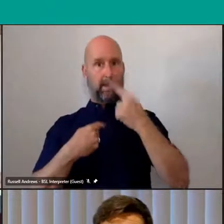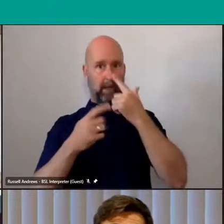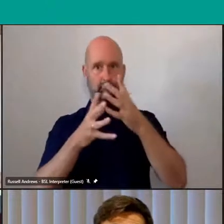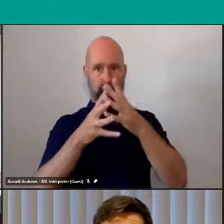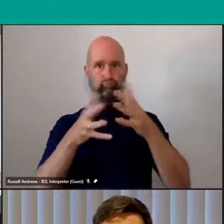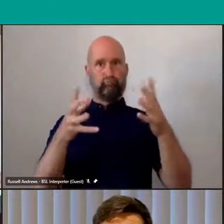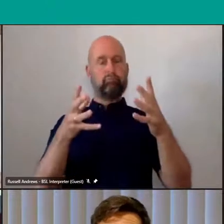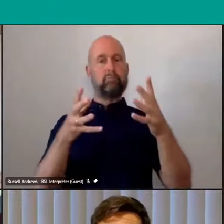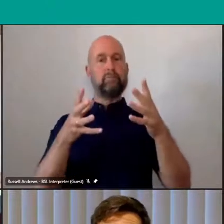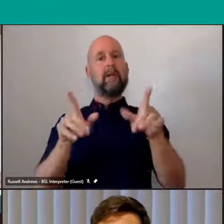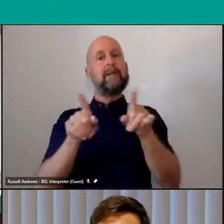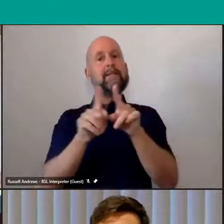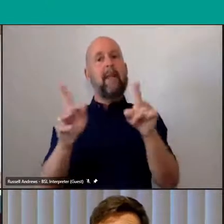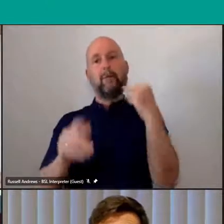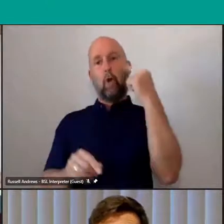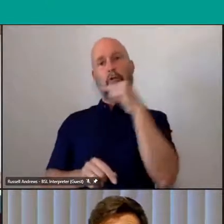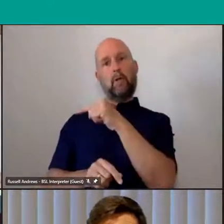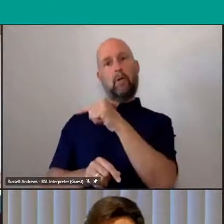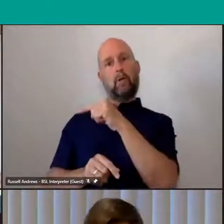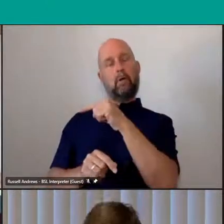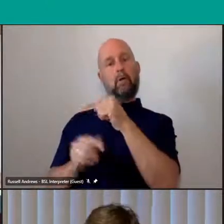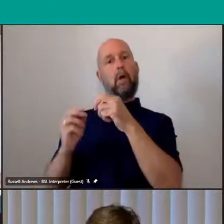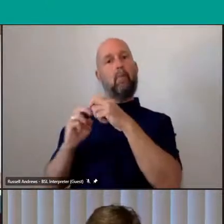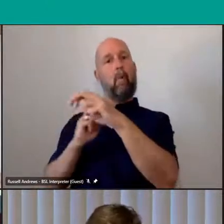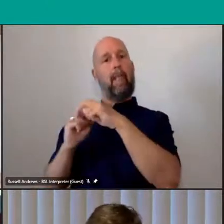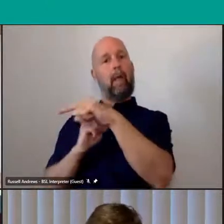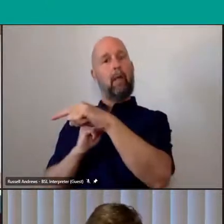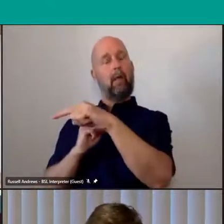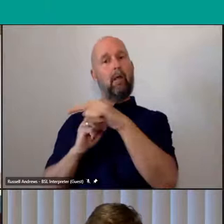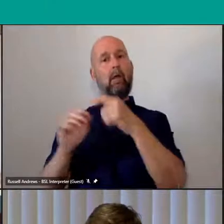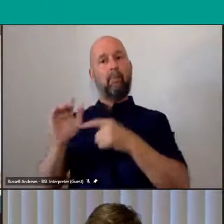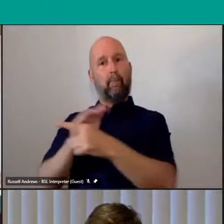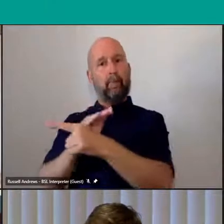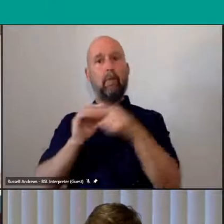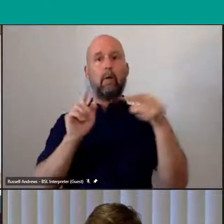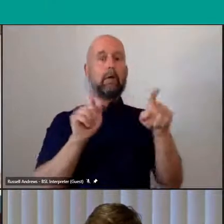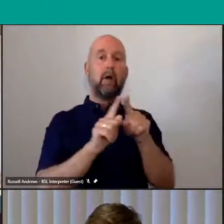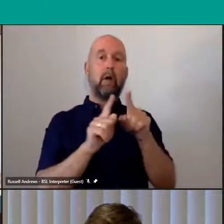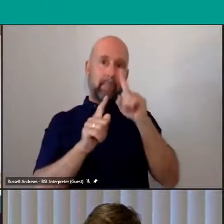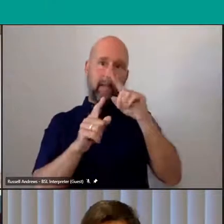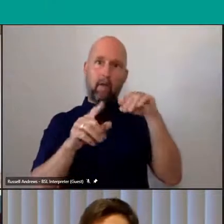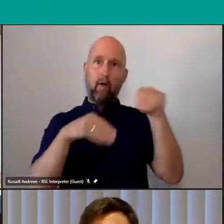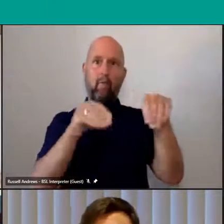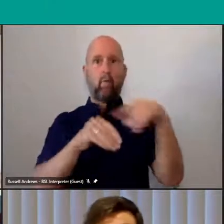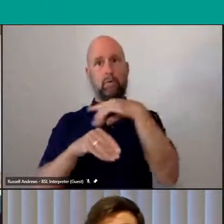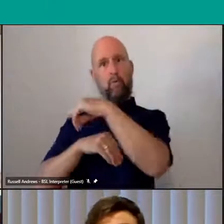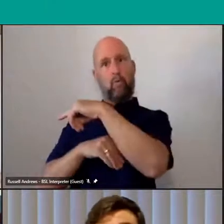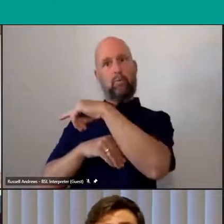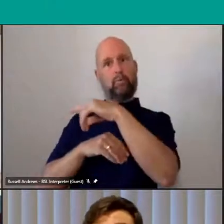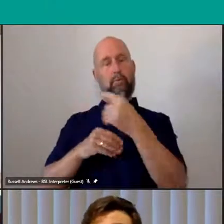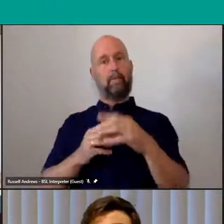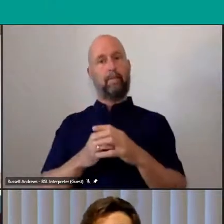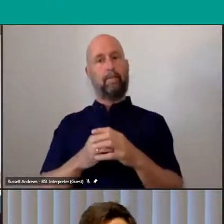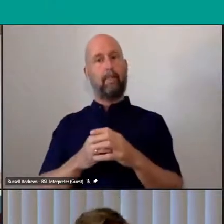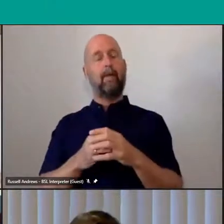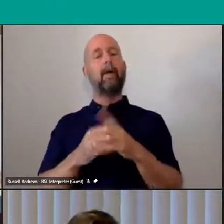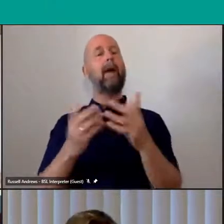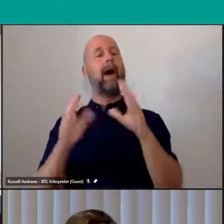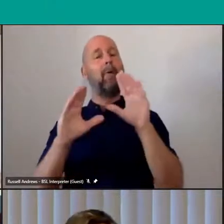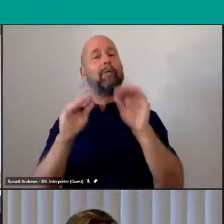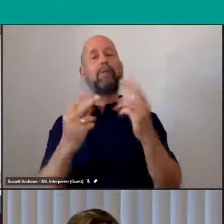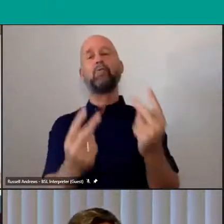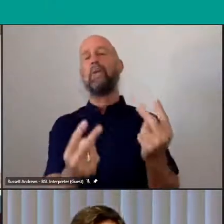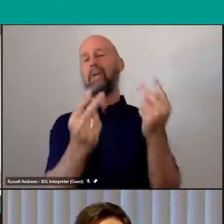a London-style public transport system that is much more affordable to people. But going beyond that, I'm just going to finish with a